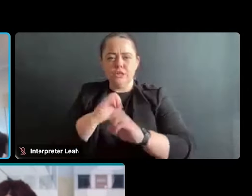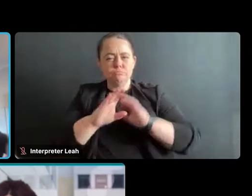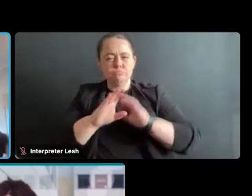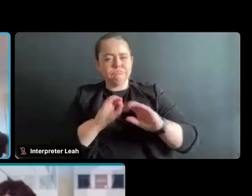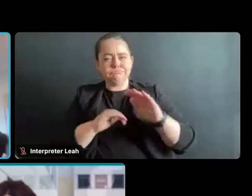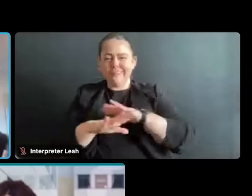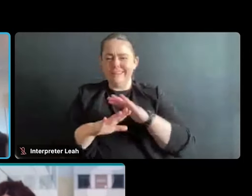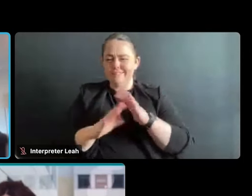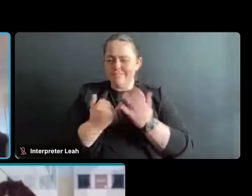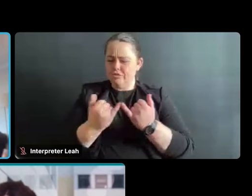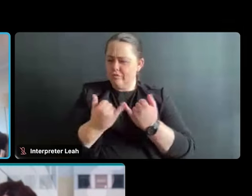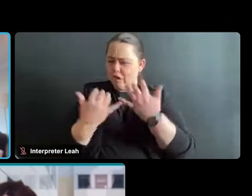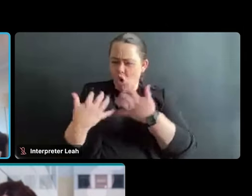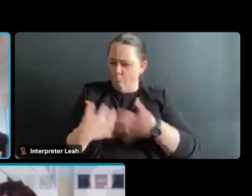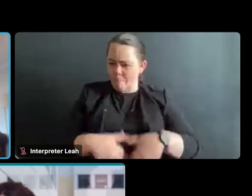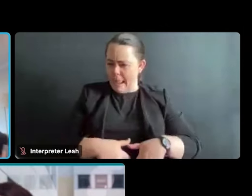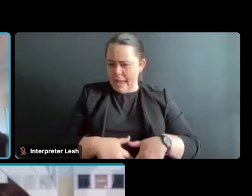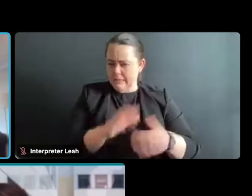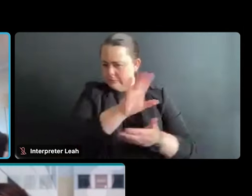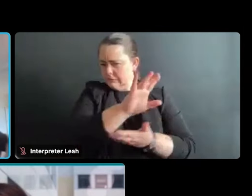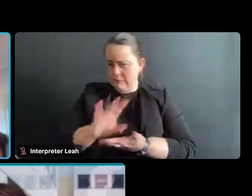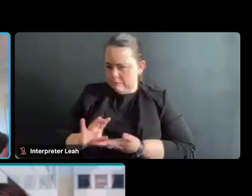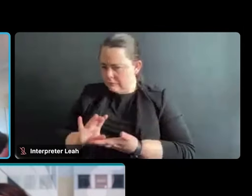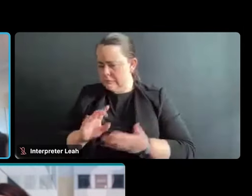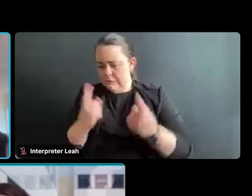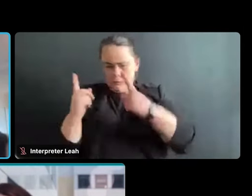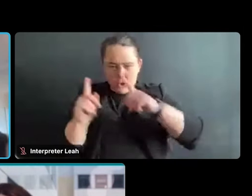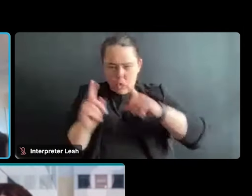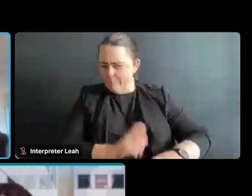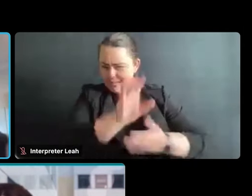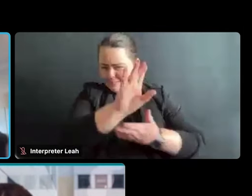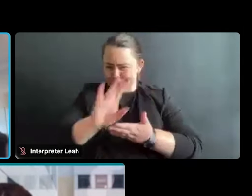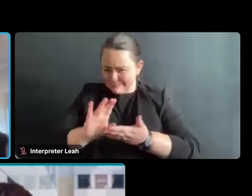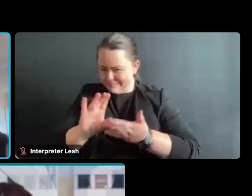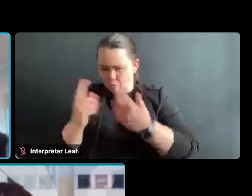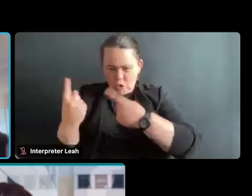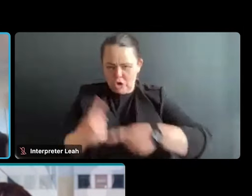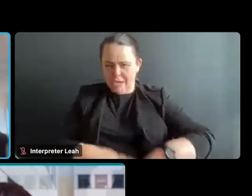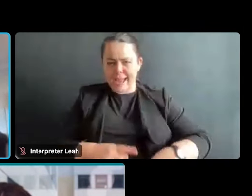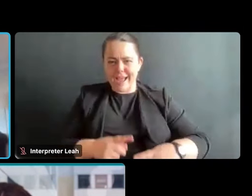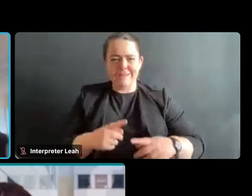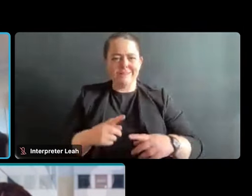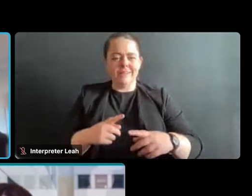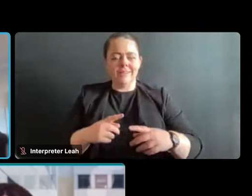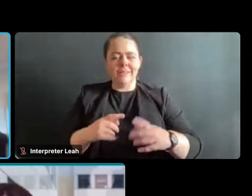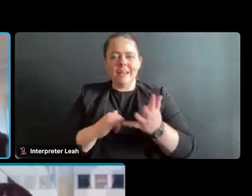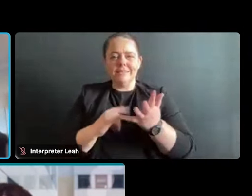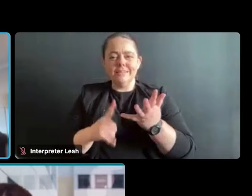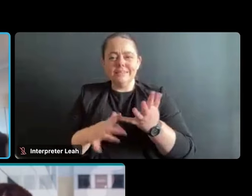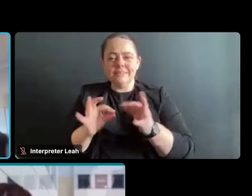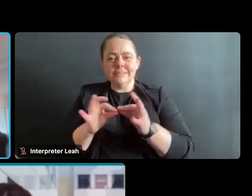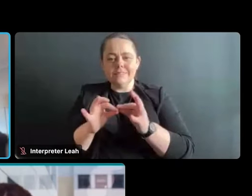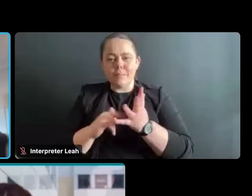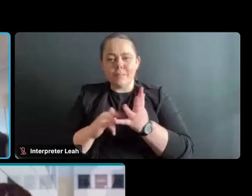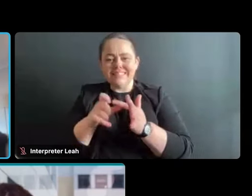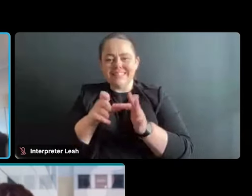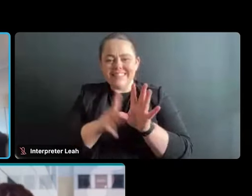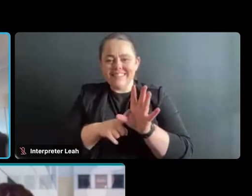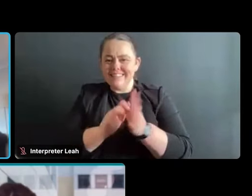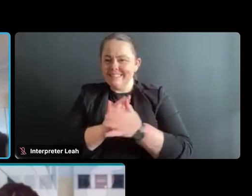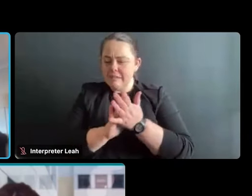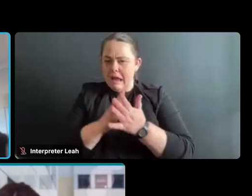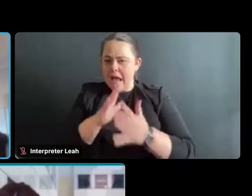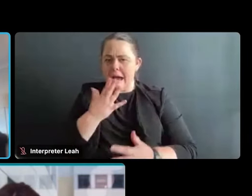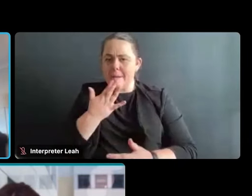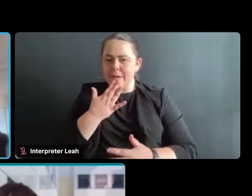fairly complicated matrix that's going to come up, which comes up to the subsidy level. But base it on your base rate and your average